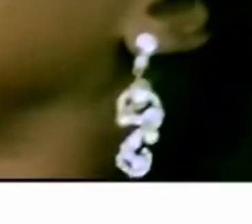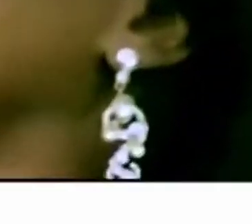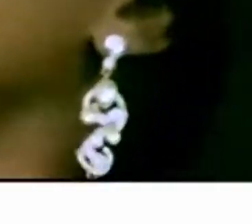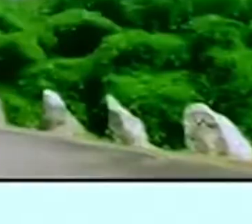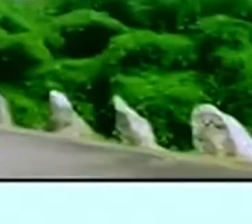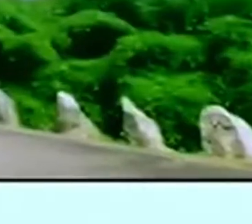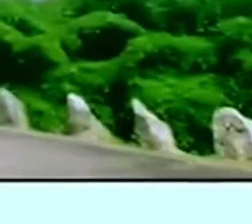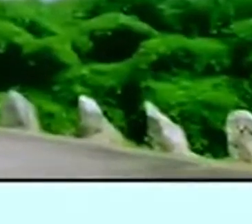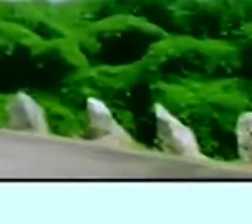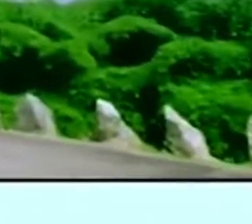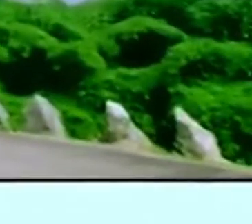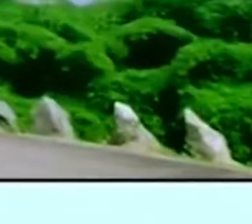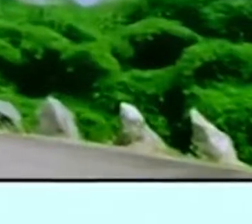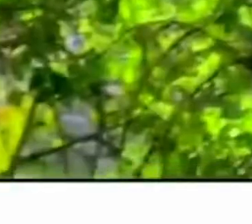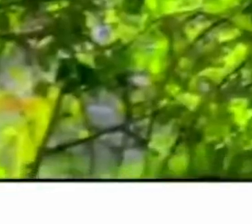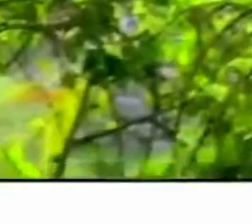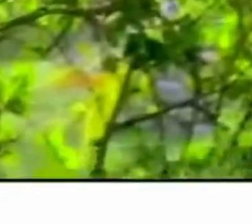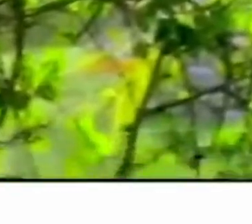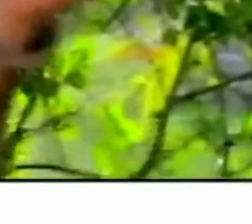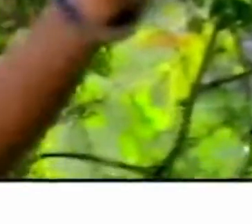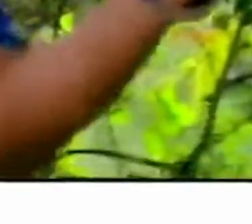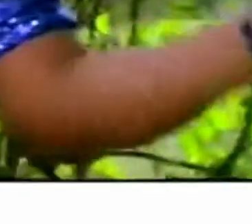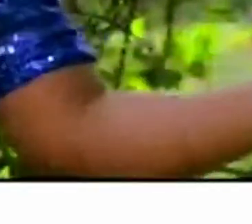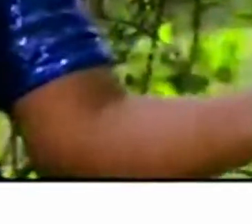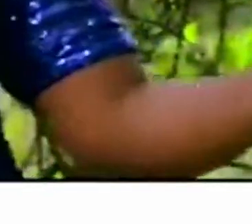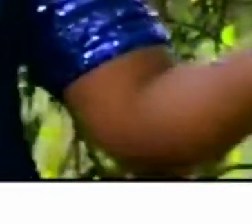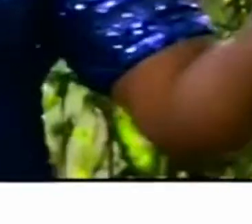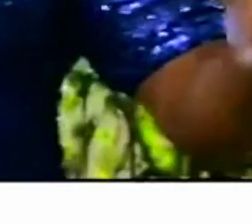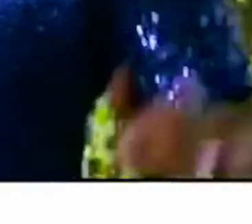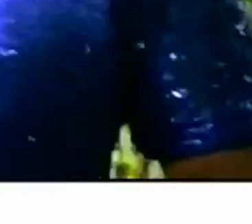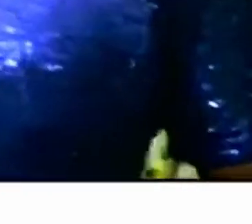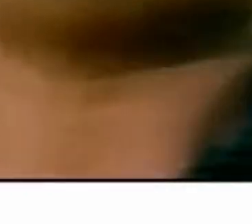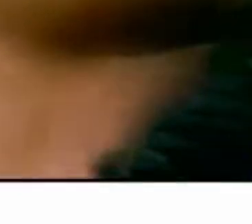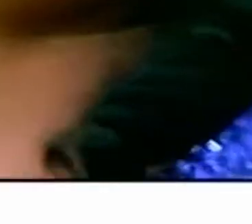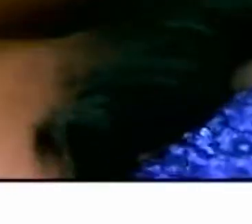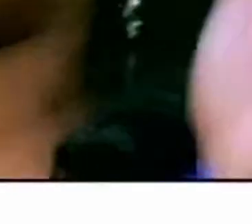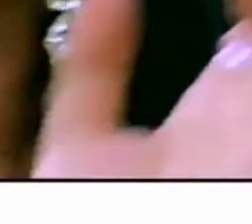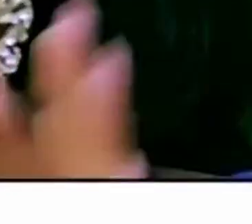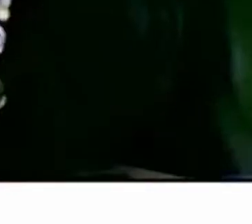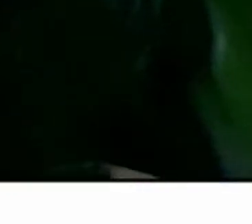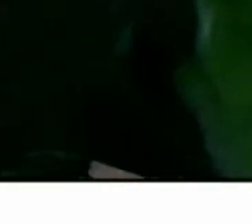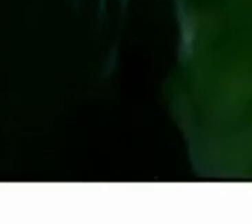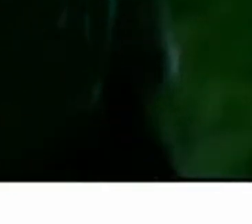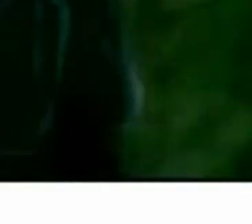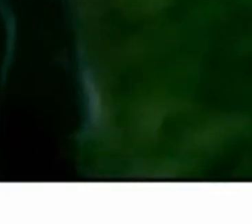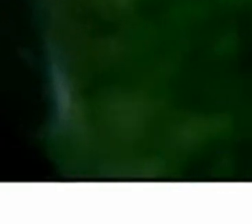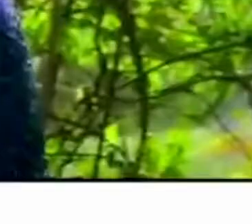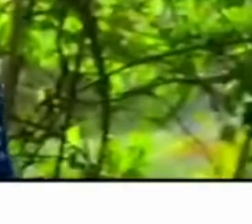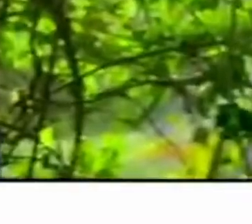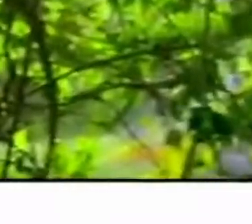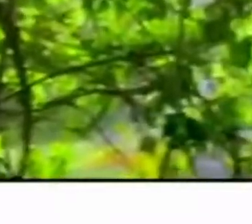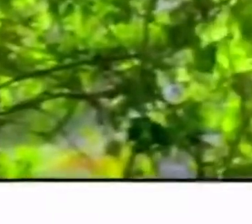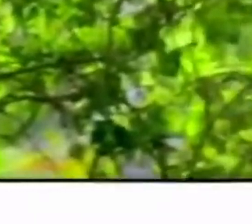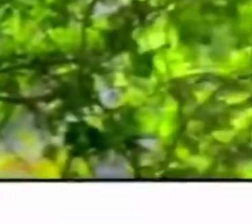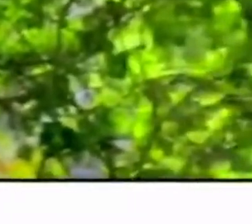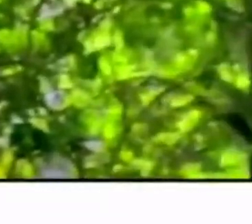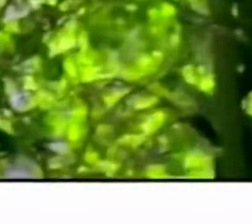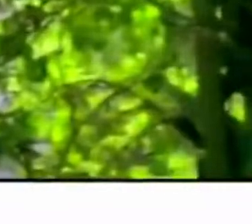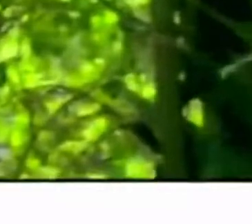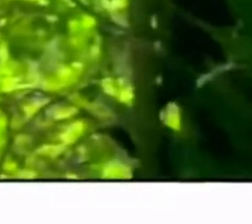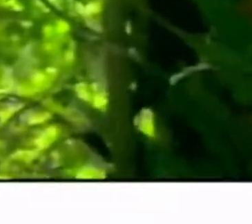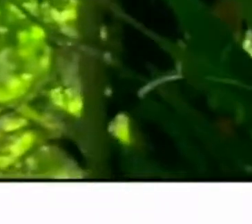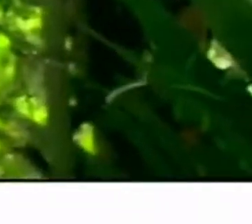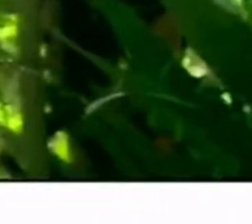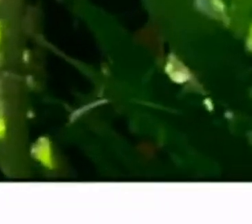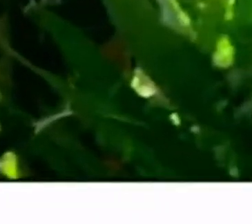We make a miracle worker, promise keeper, light in the darkness. My